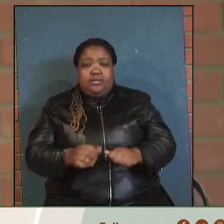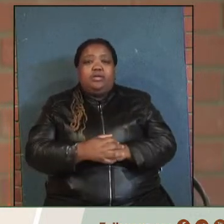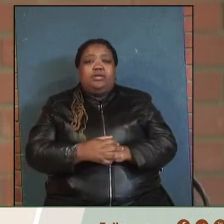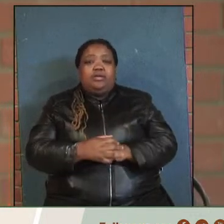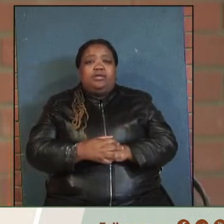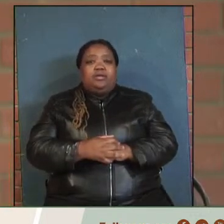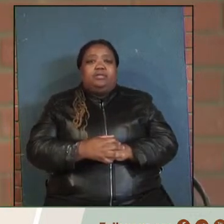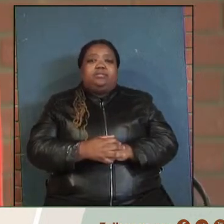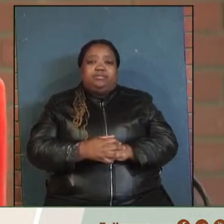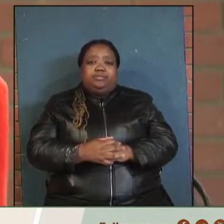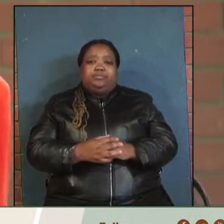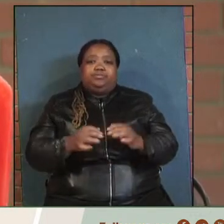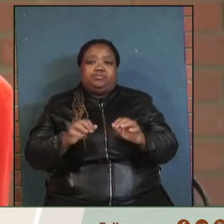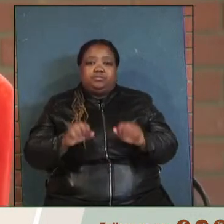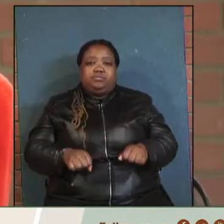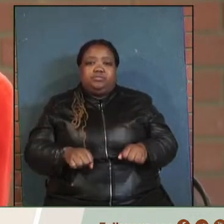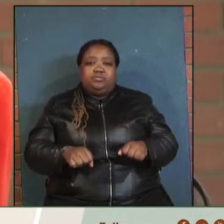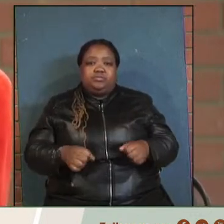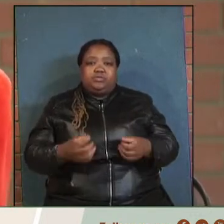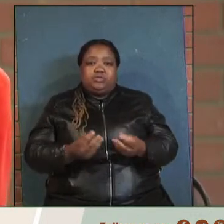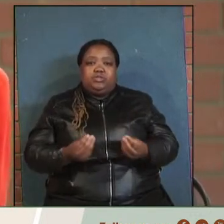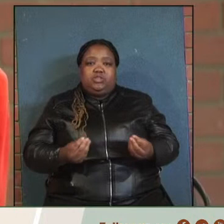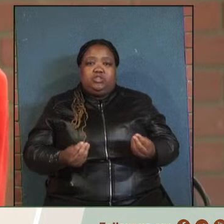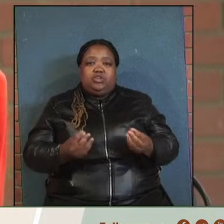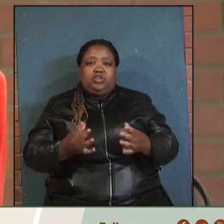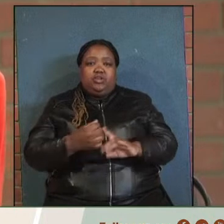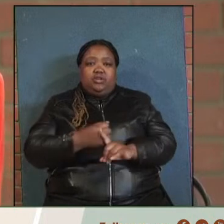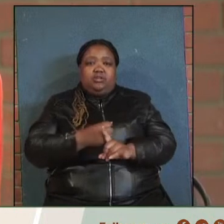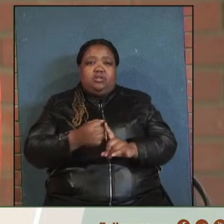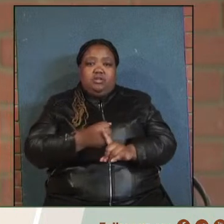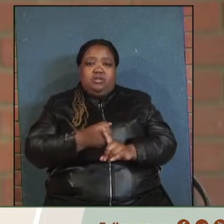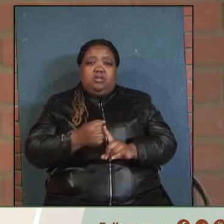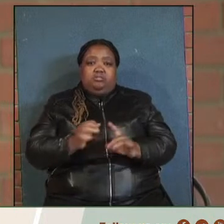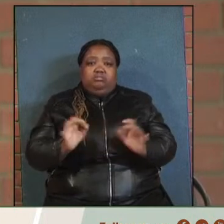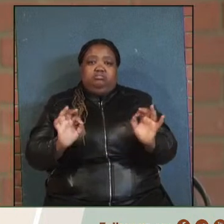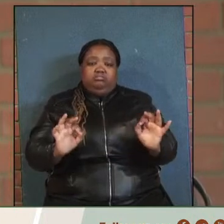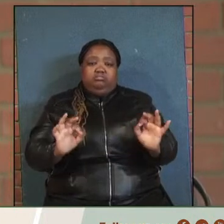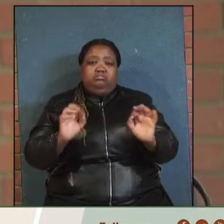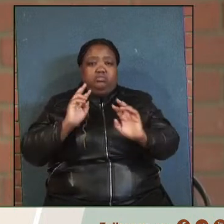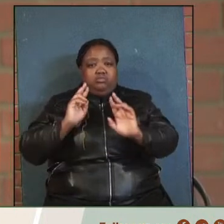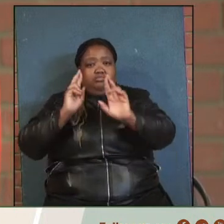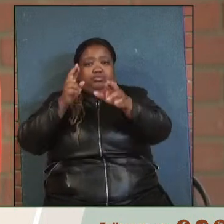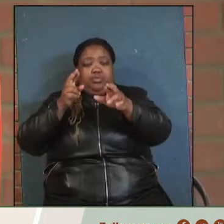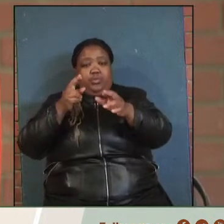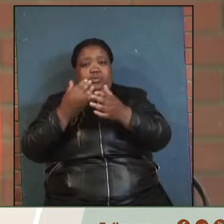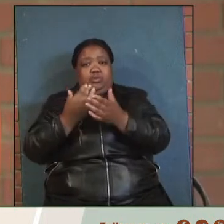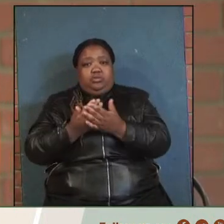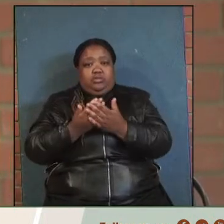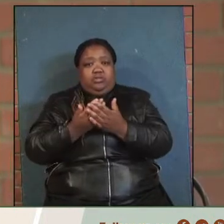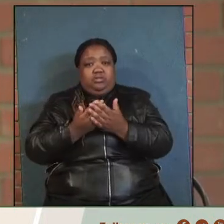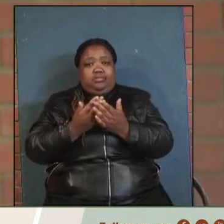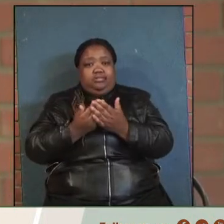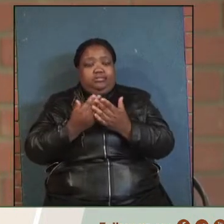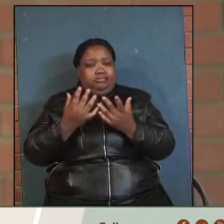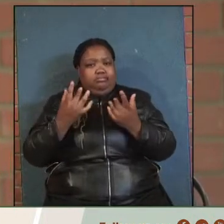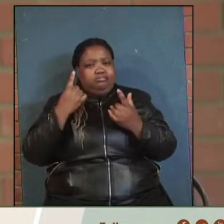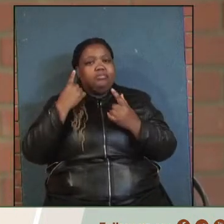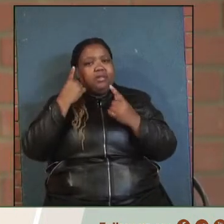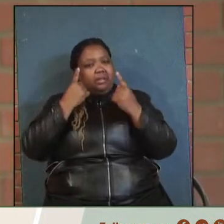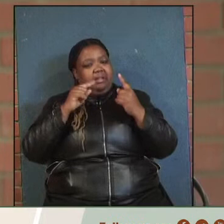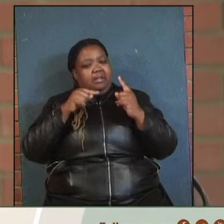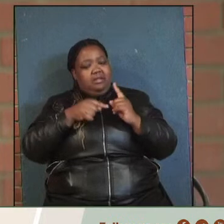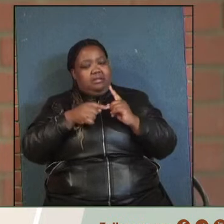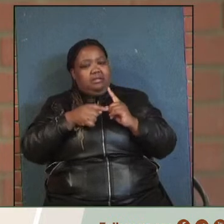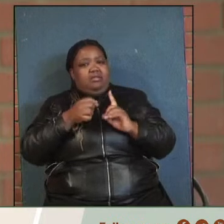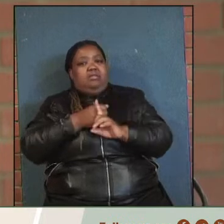behalf of the helpless victims of child abuse by making an official report when they have reasonable cause to suspect that such